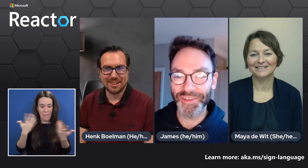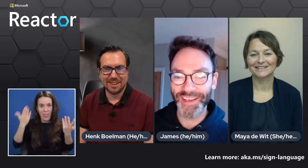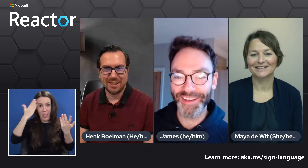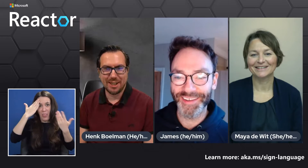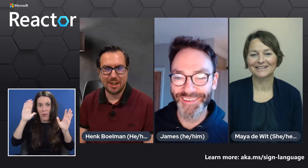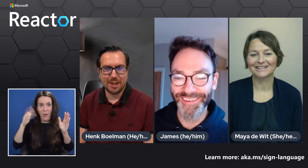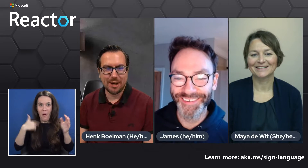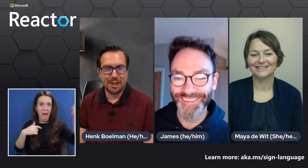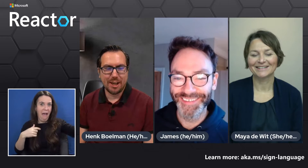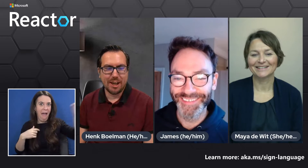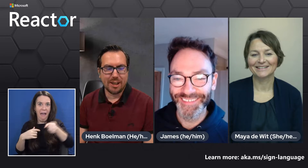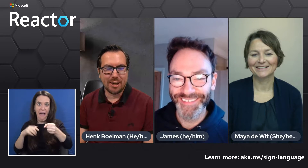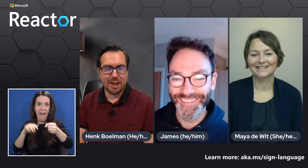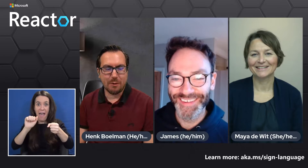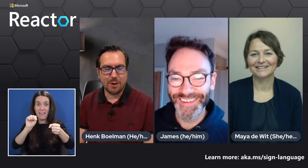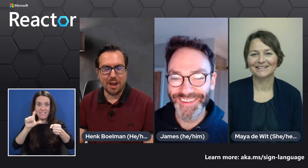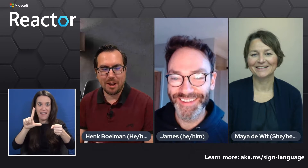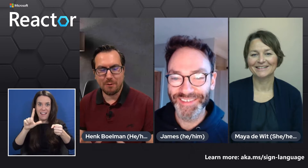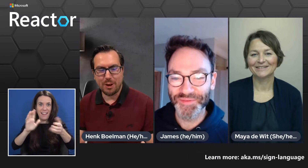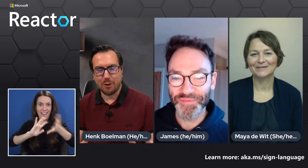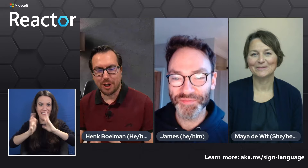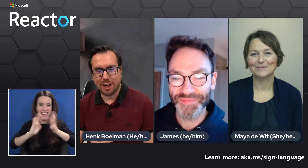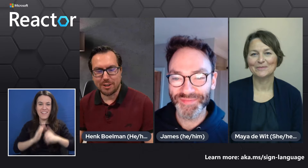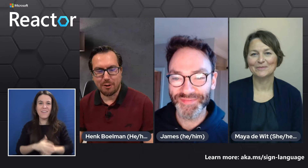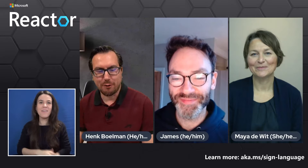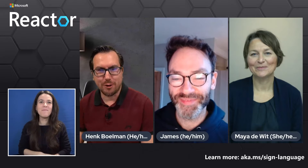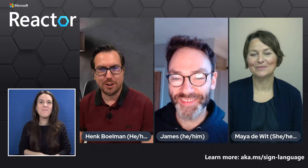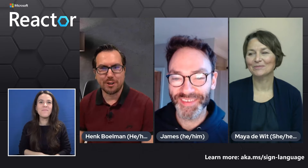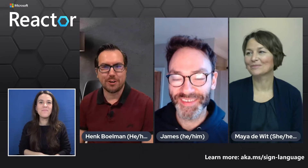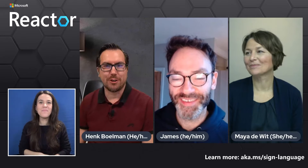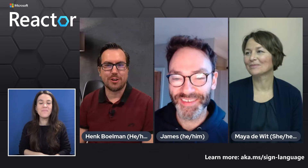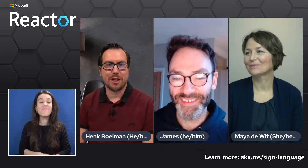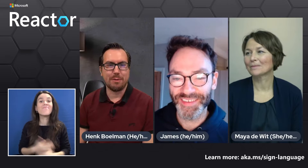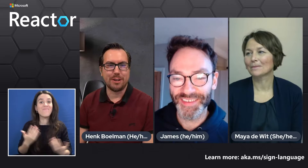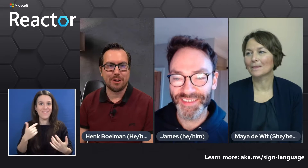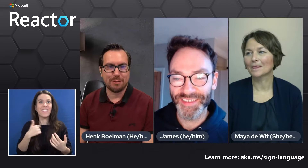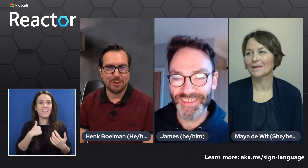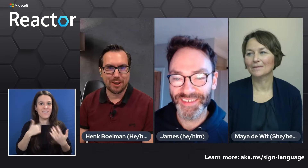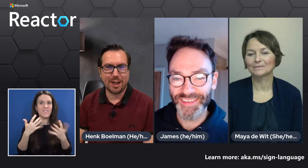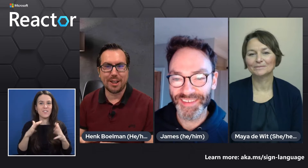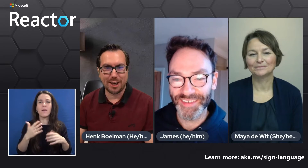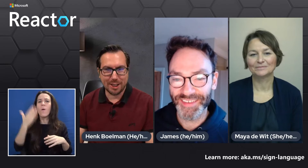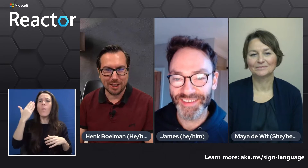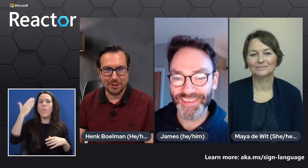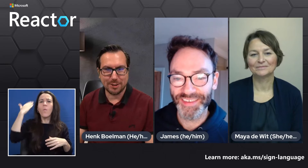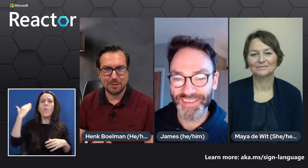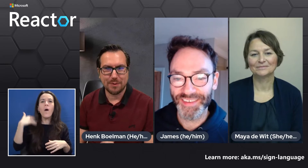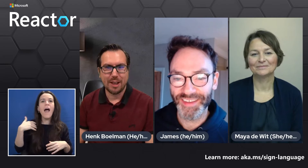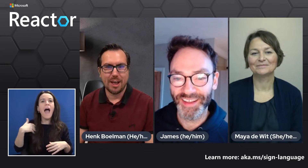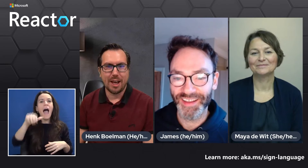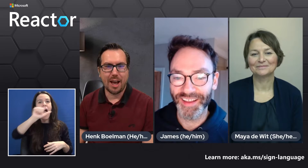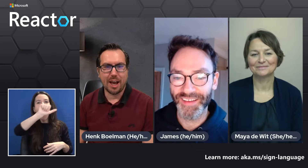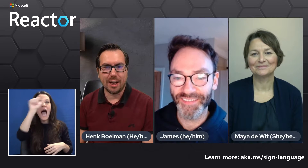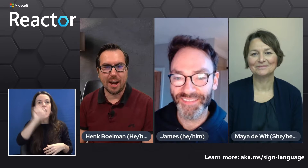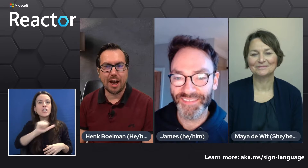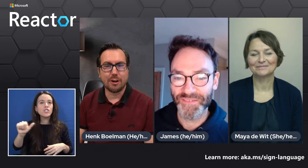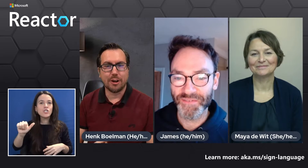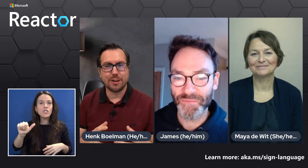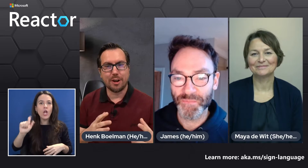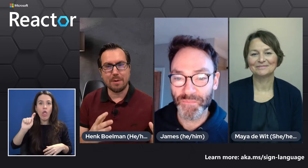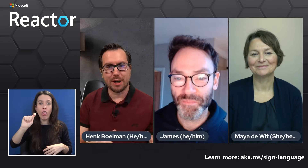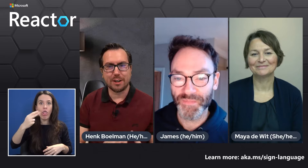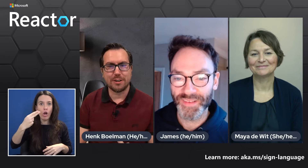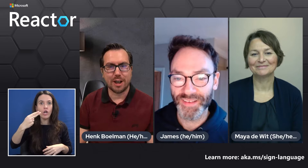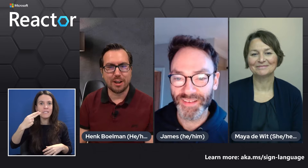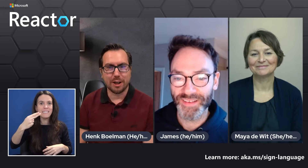work out for you, Henk? Yeah, we organized our first Azure Thursday meetup in the Netherlands. And I got